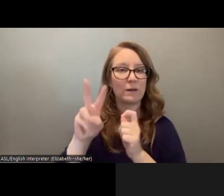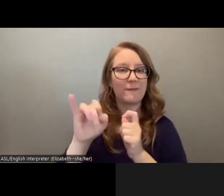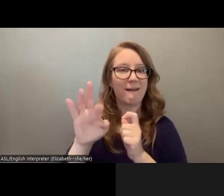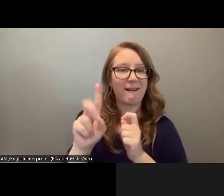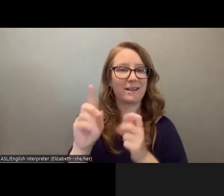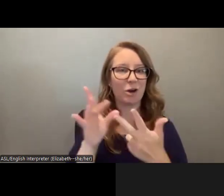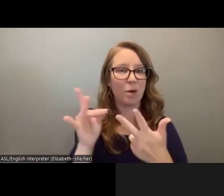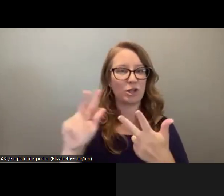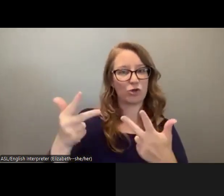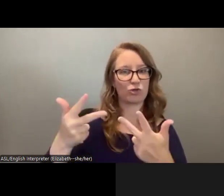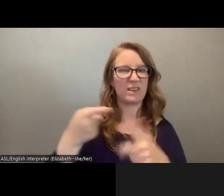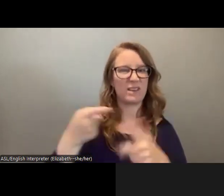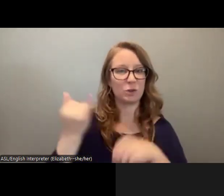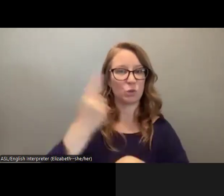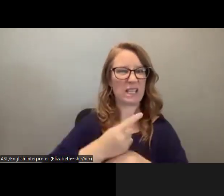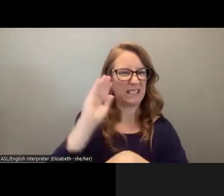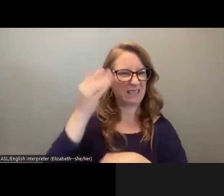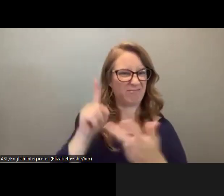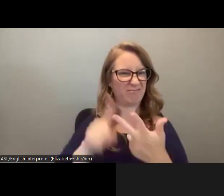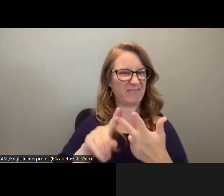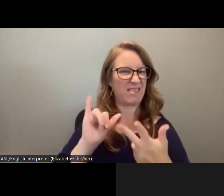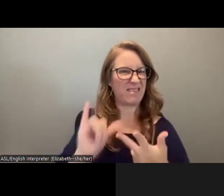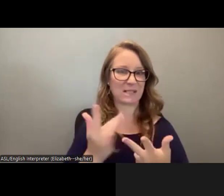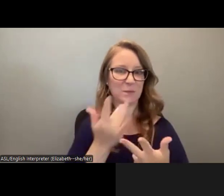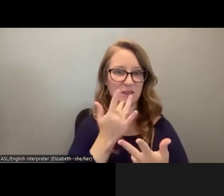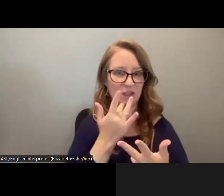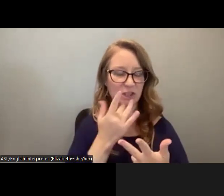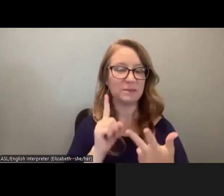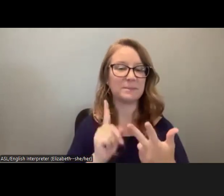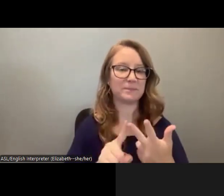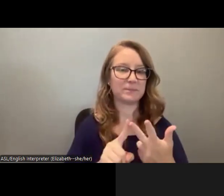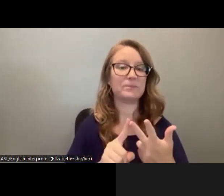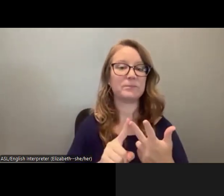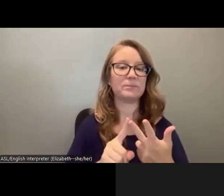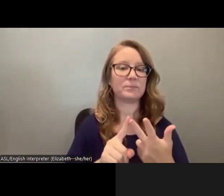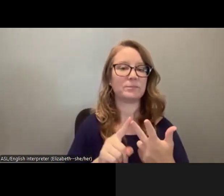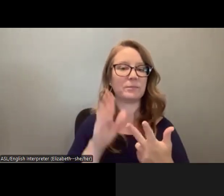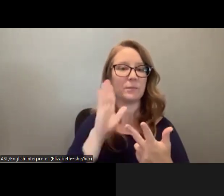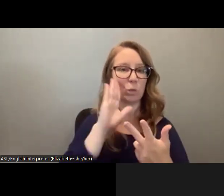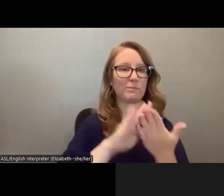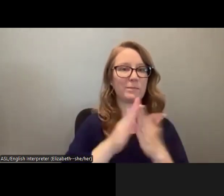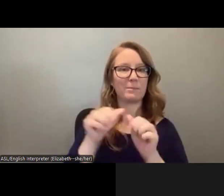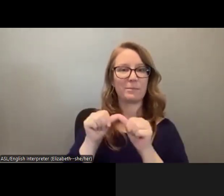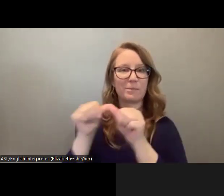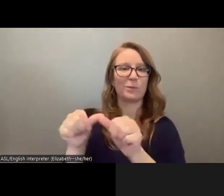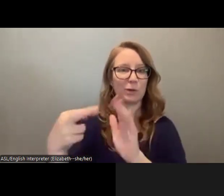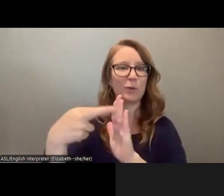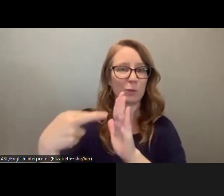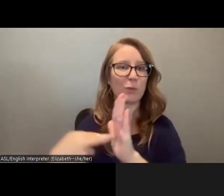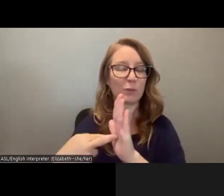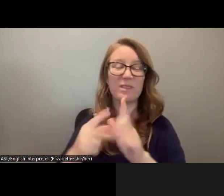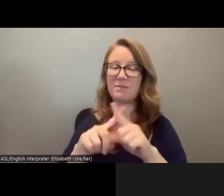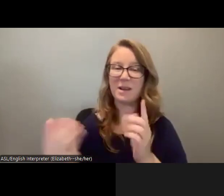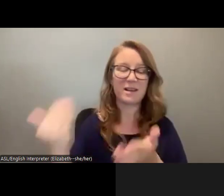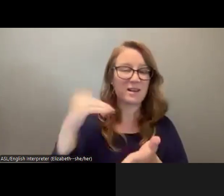think from today, it seems like that seems to be the trend that would be in our permanent rules. But again,